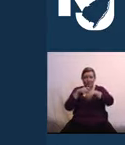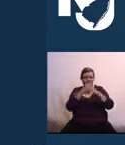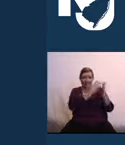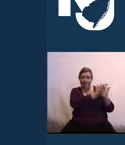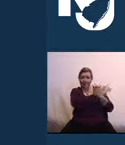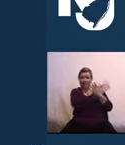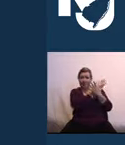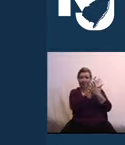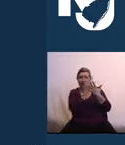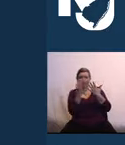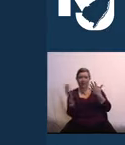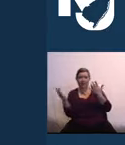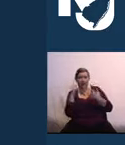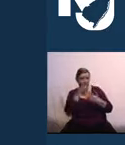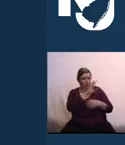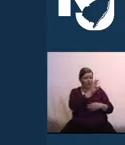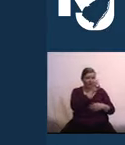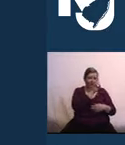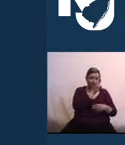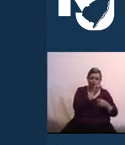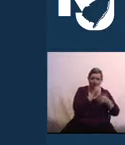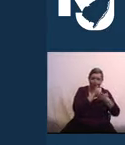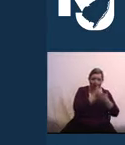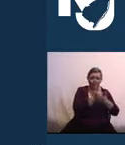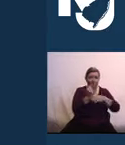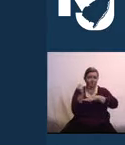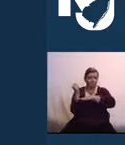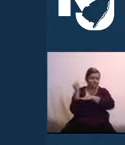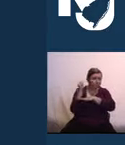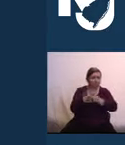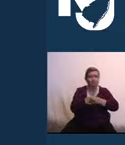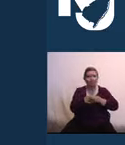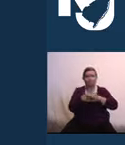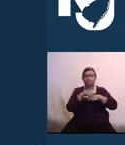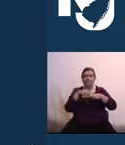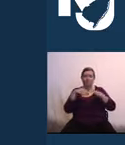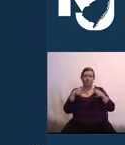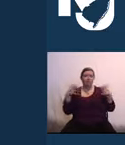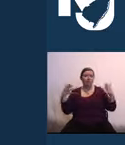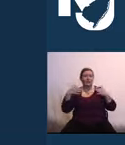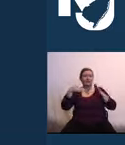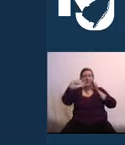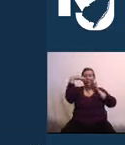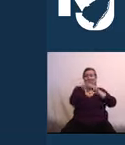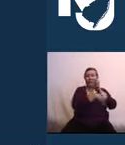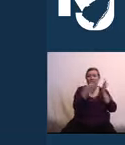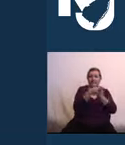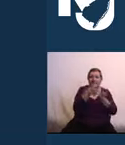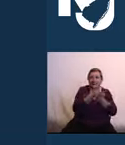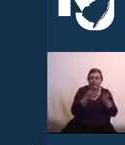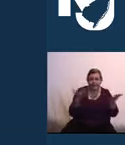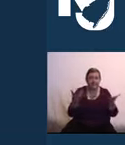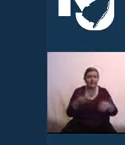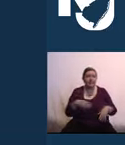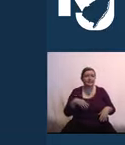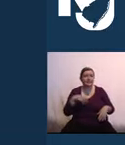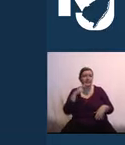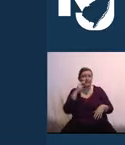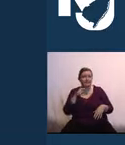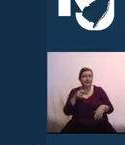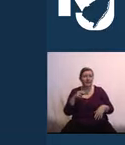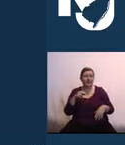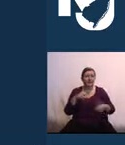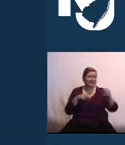spanned 20 presidents. She was born during the administration of our 27th President, William Howard Taft, and lived to